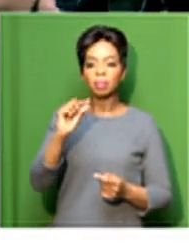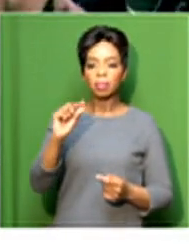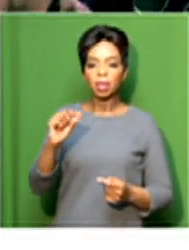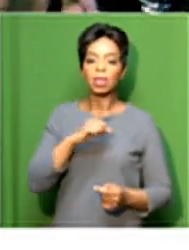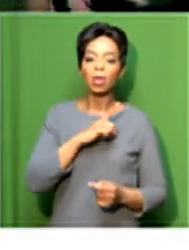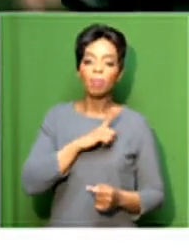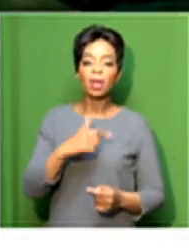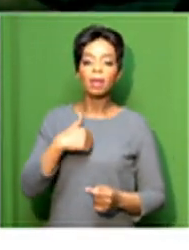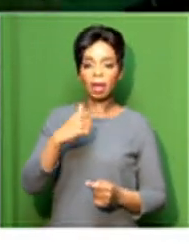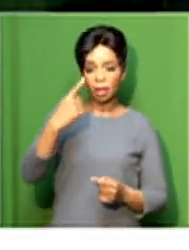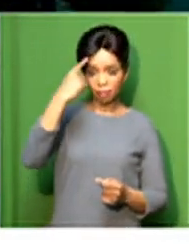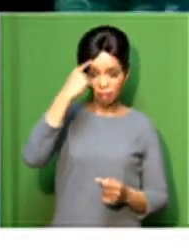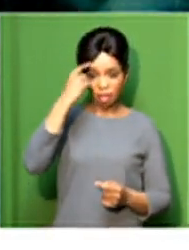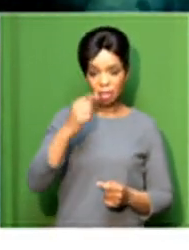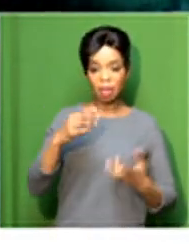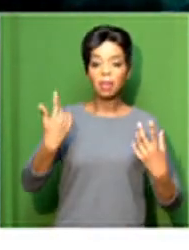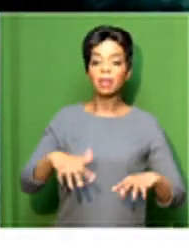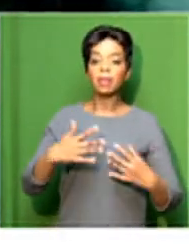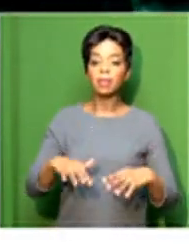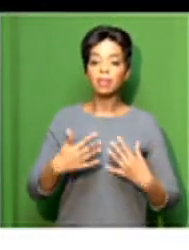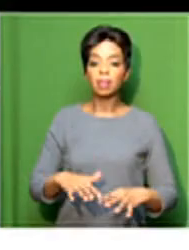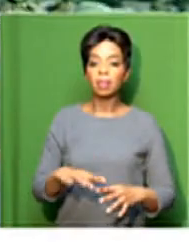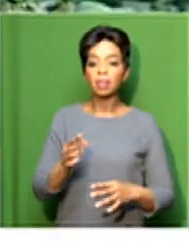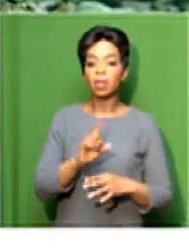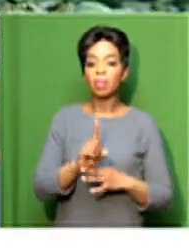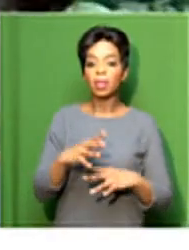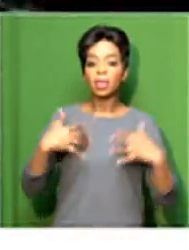is to get comments like,